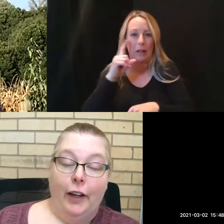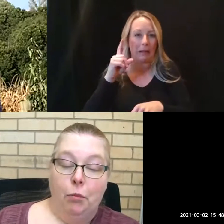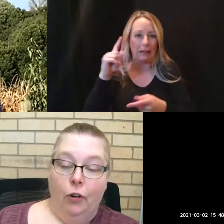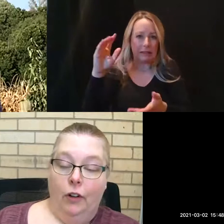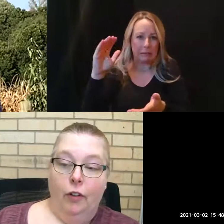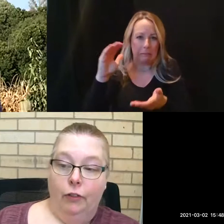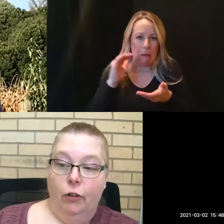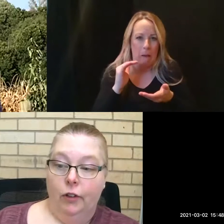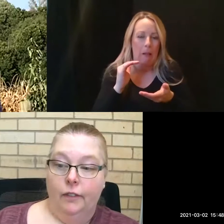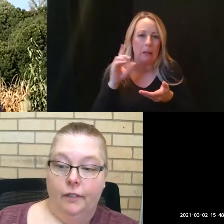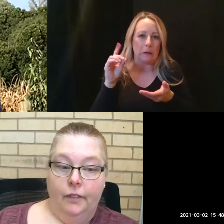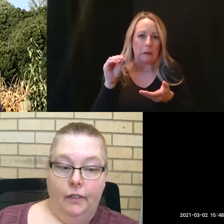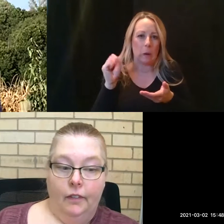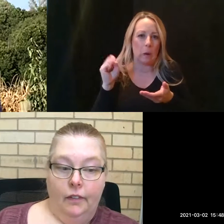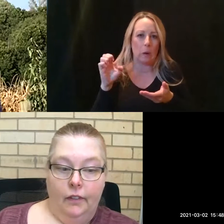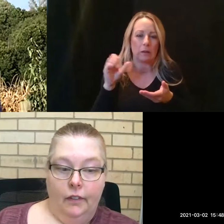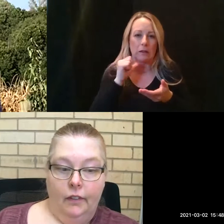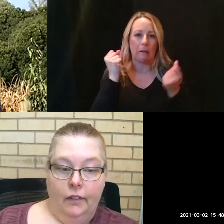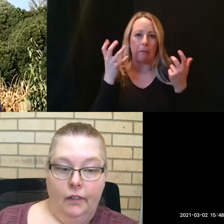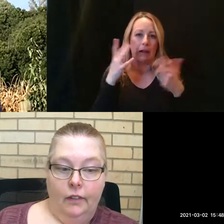to be very important going forward.